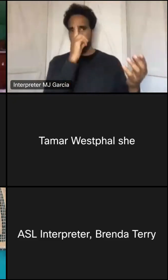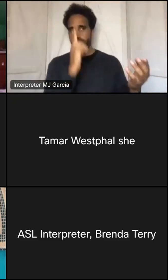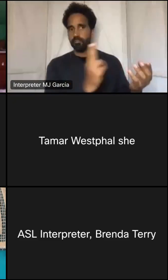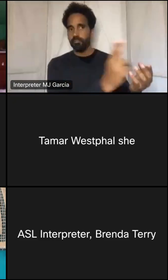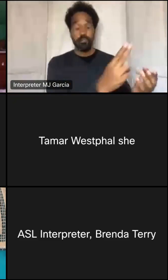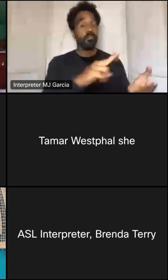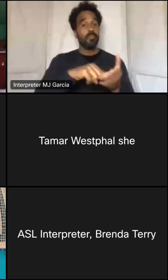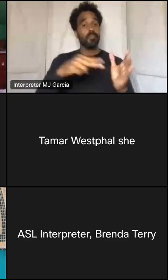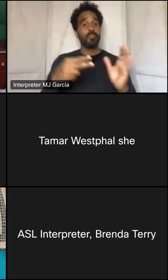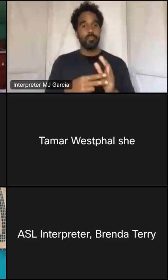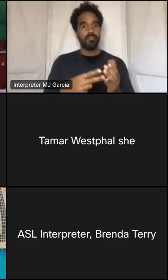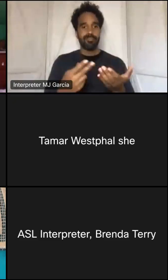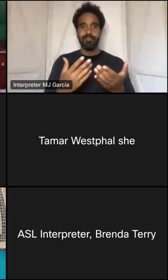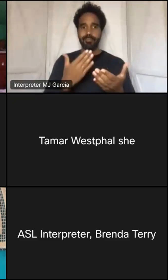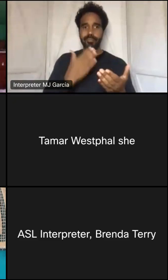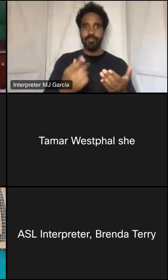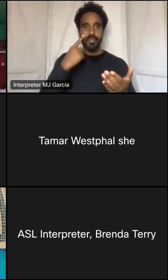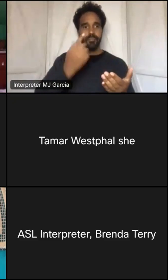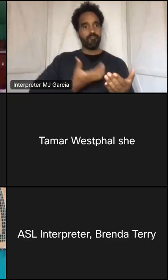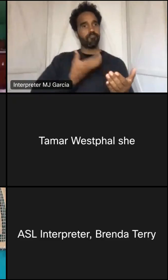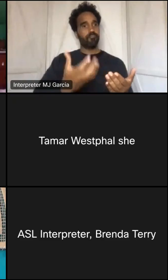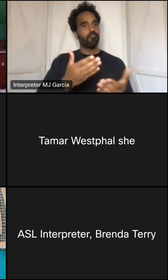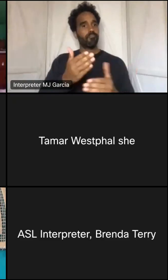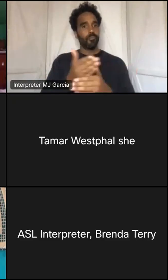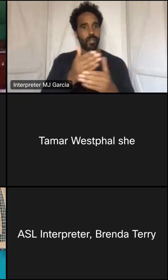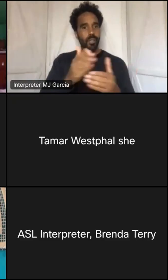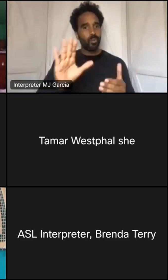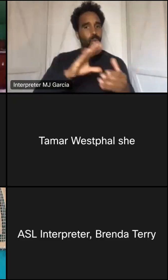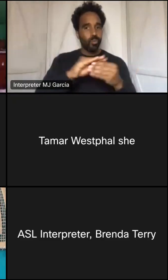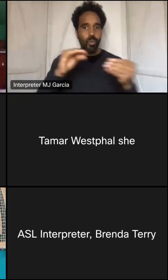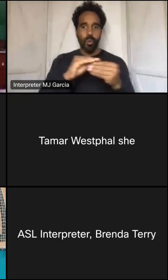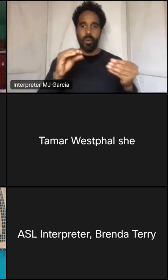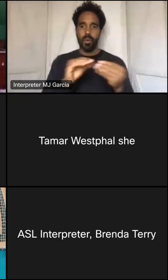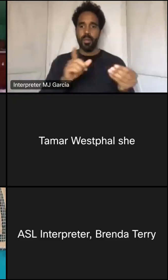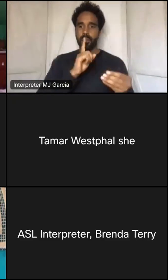your experiences. And again, I'm really appreciating